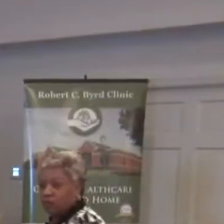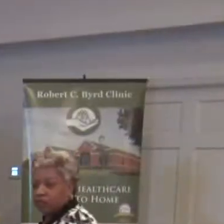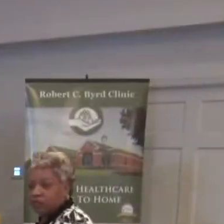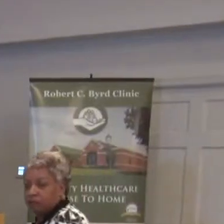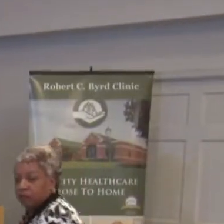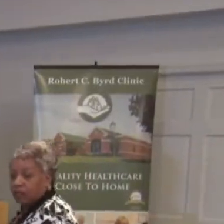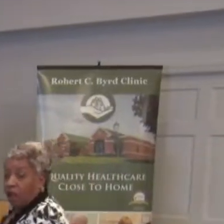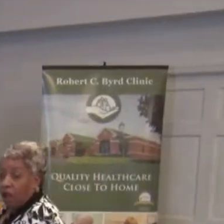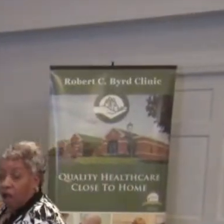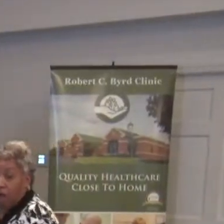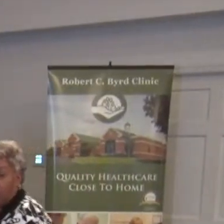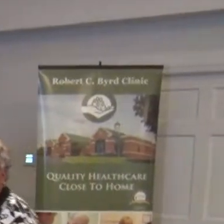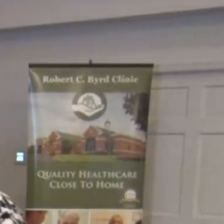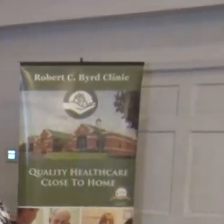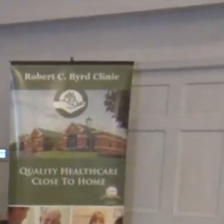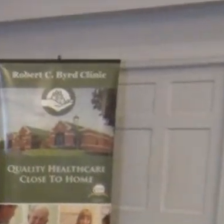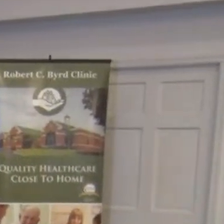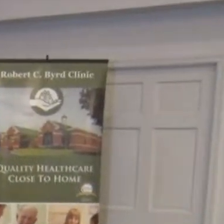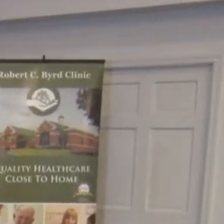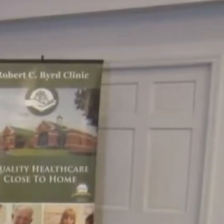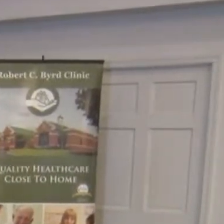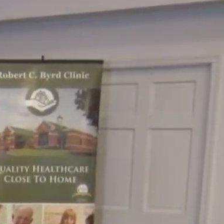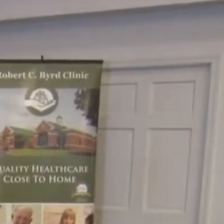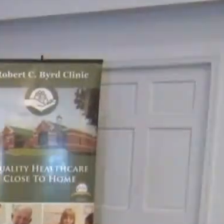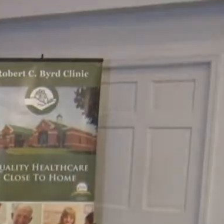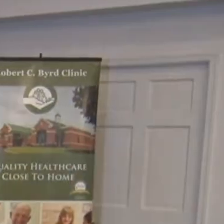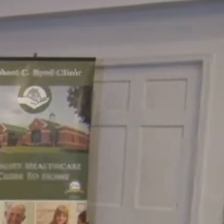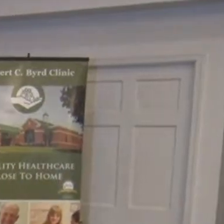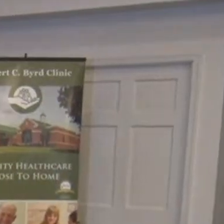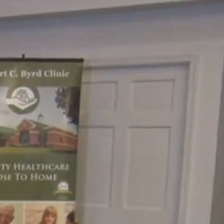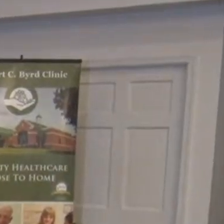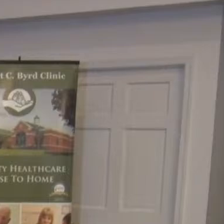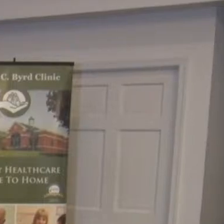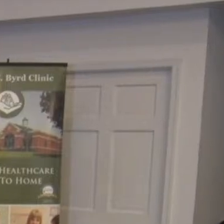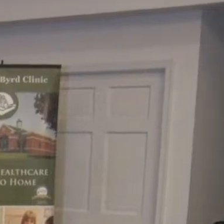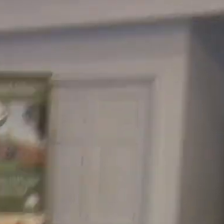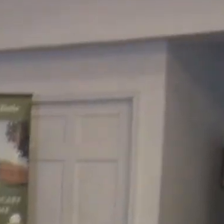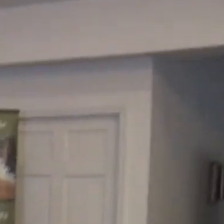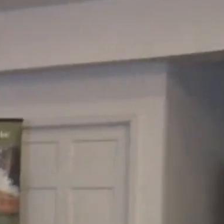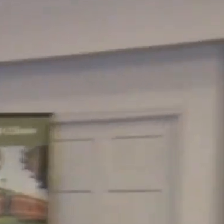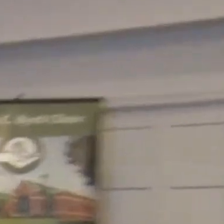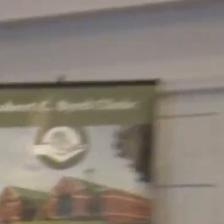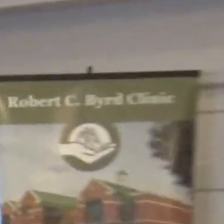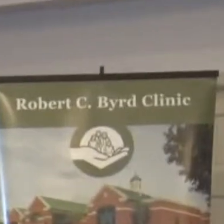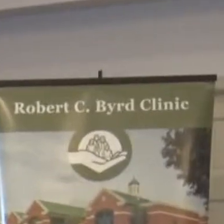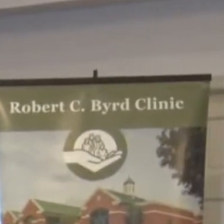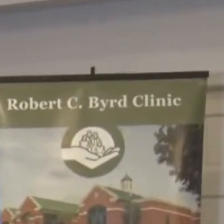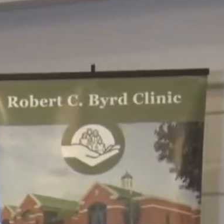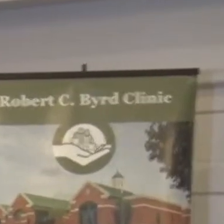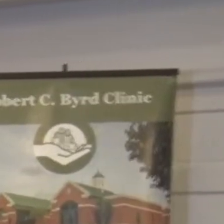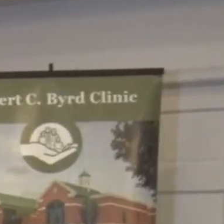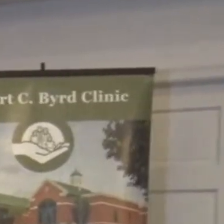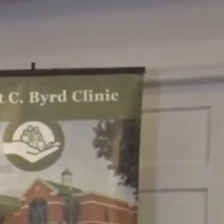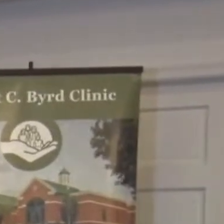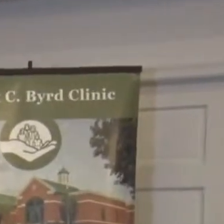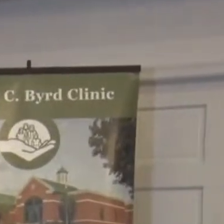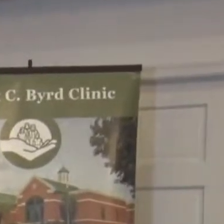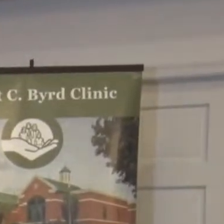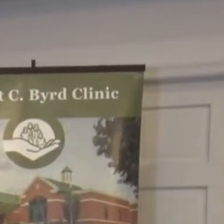We're looking for Wanda from Roxford. Is she here? Baby's on.